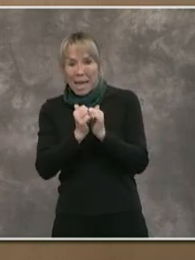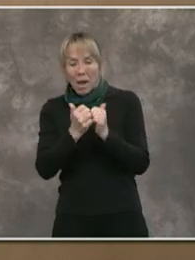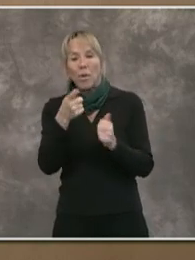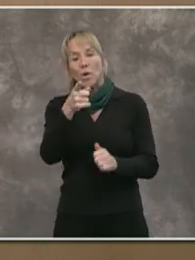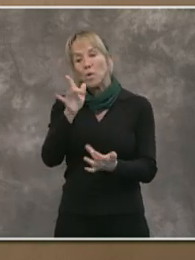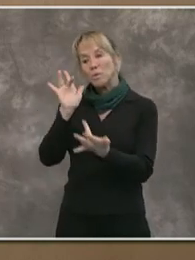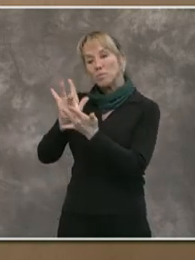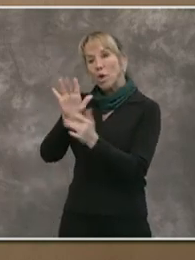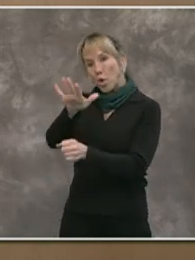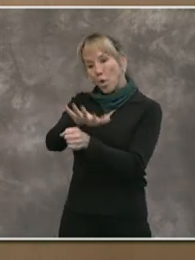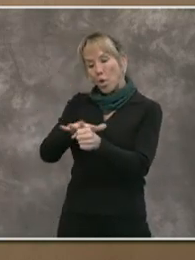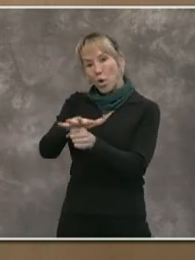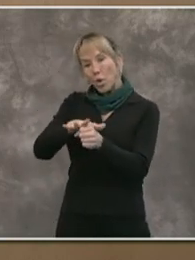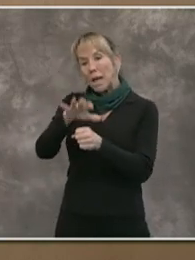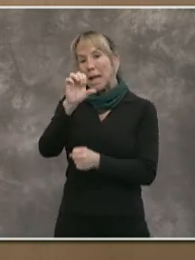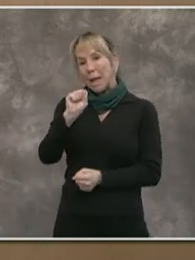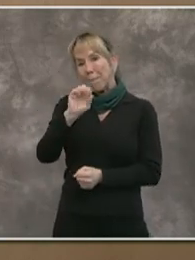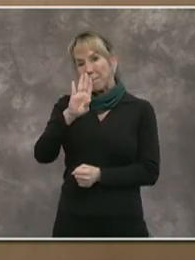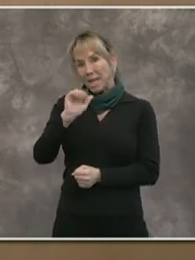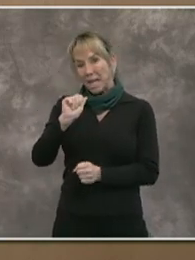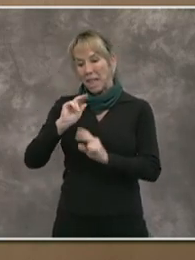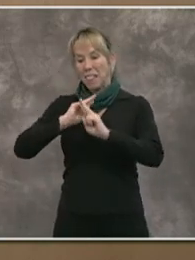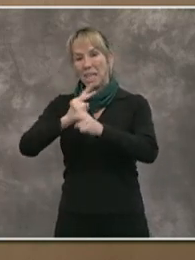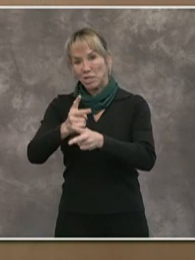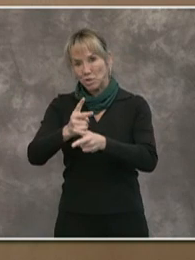local SBA lender,